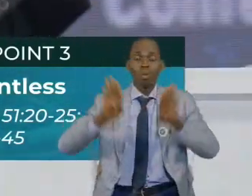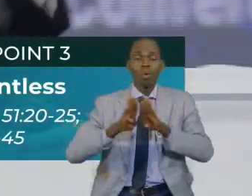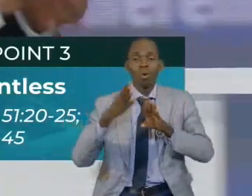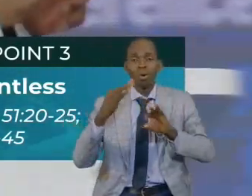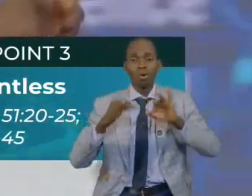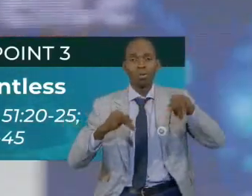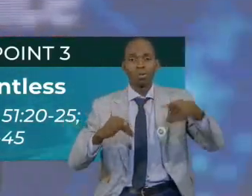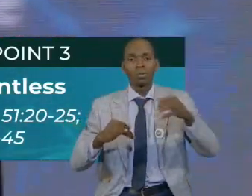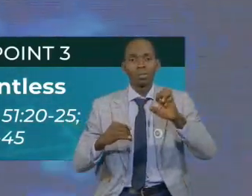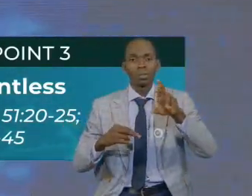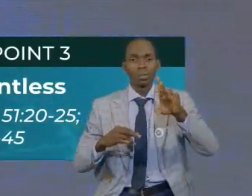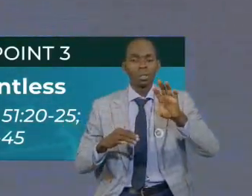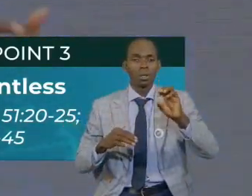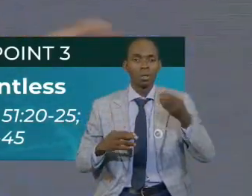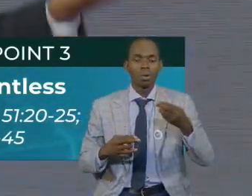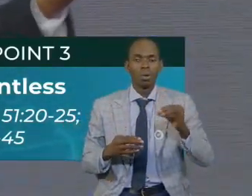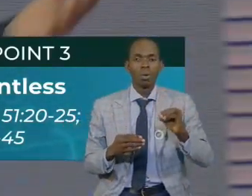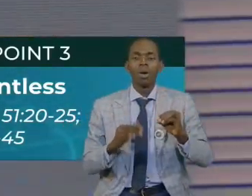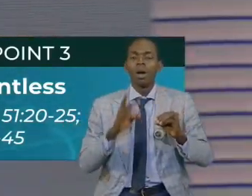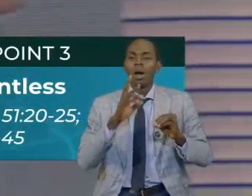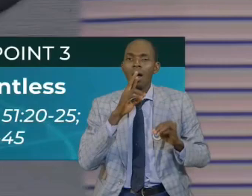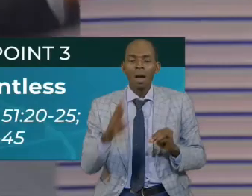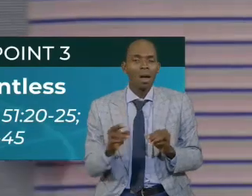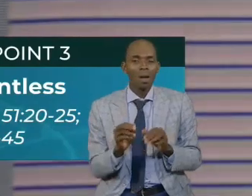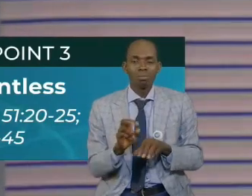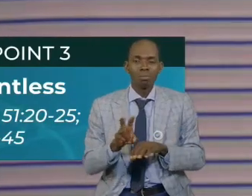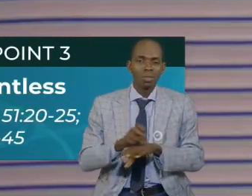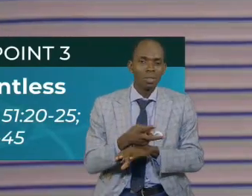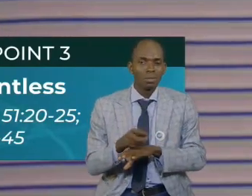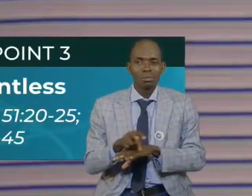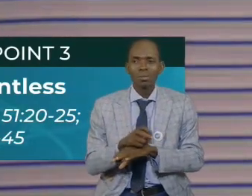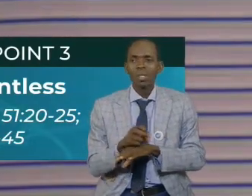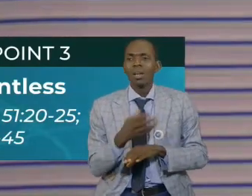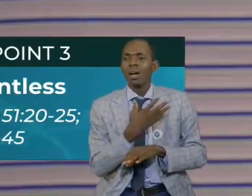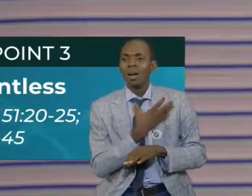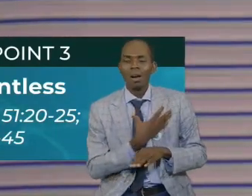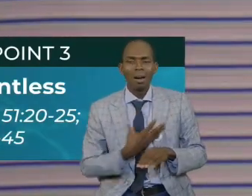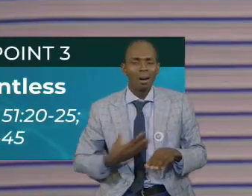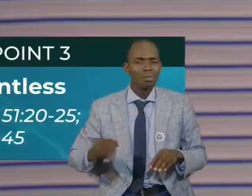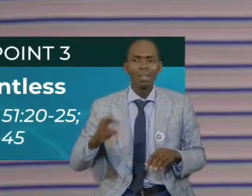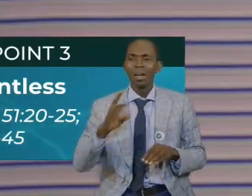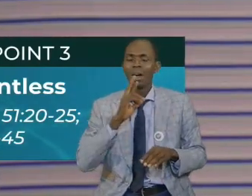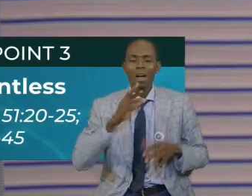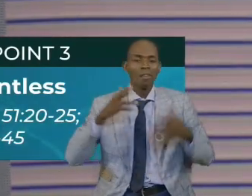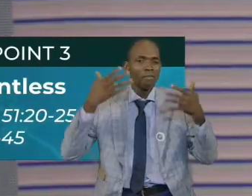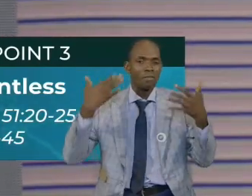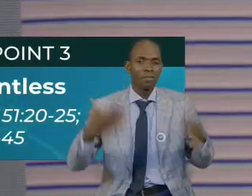were reckless, and yet they had been finished.